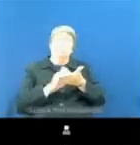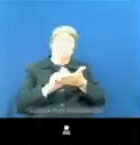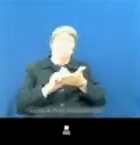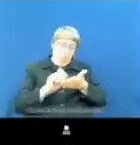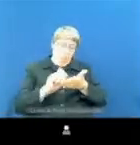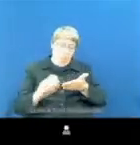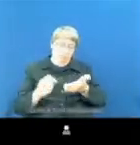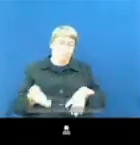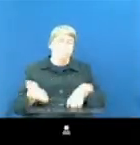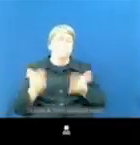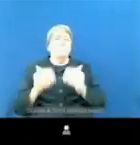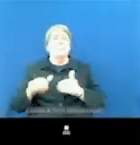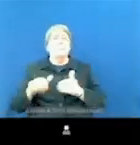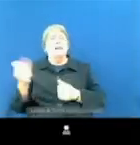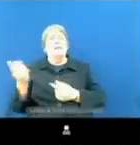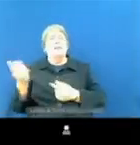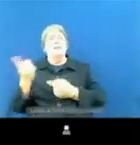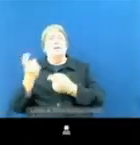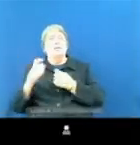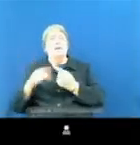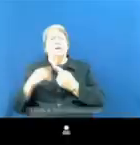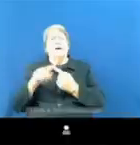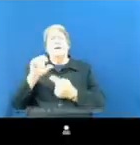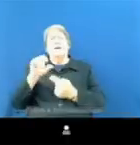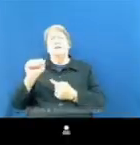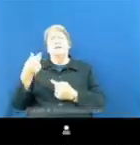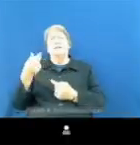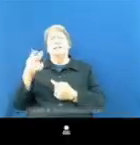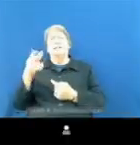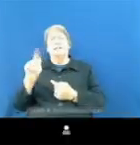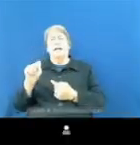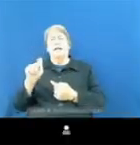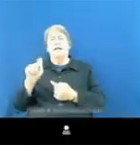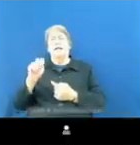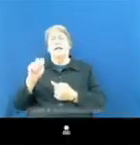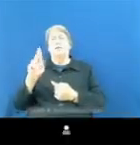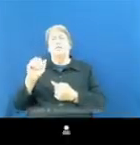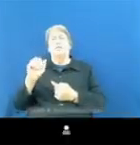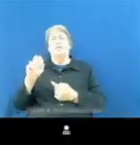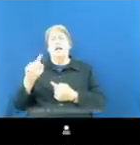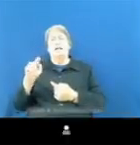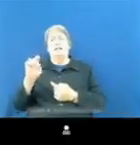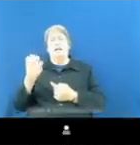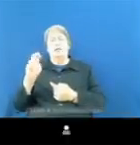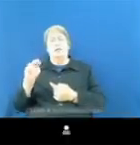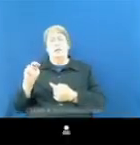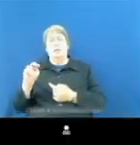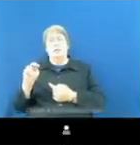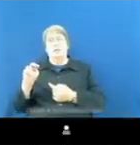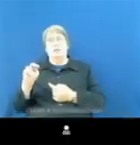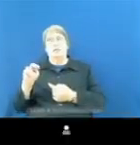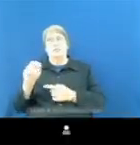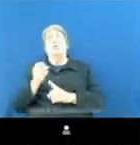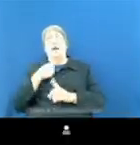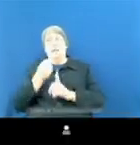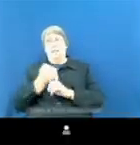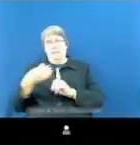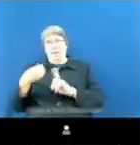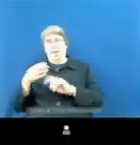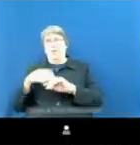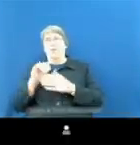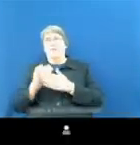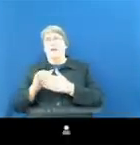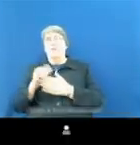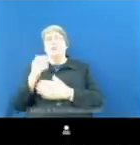sight translation. And I think I expanded on that with Steve. So I know that